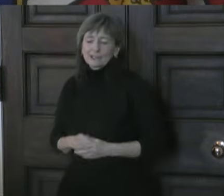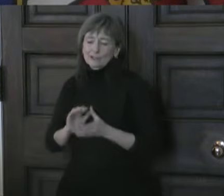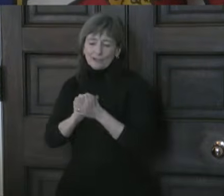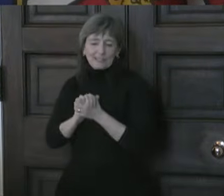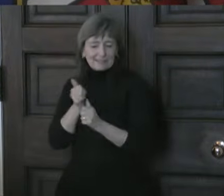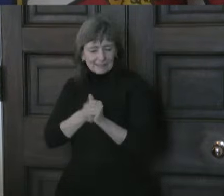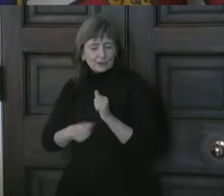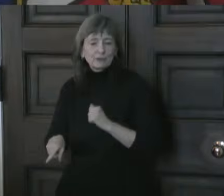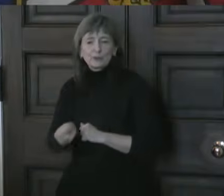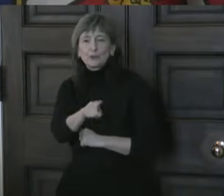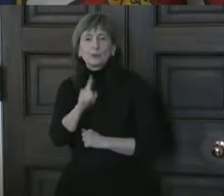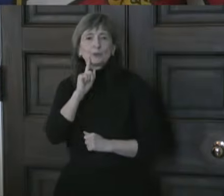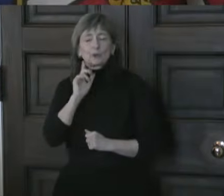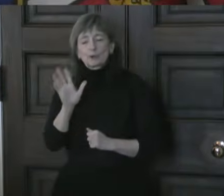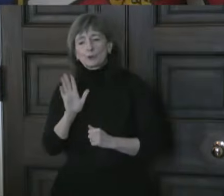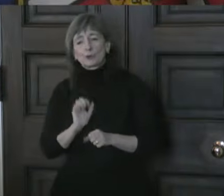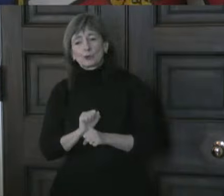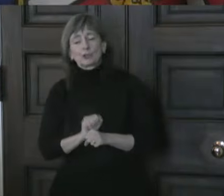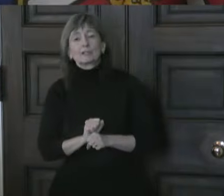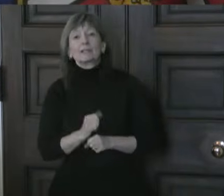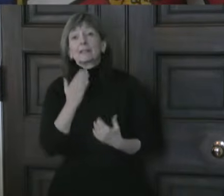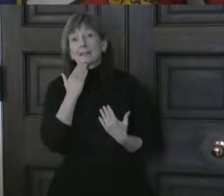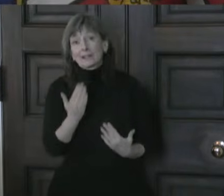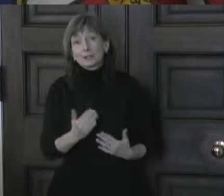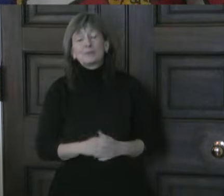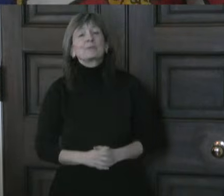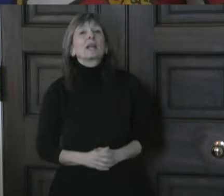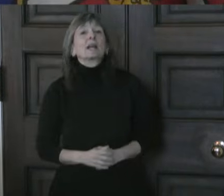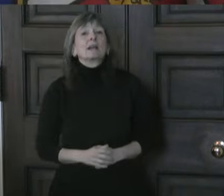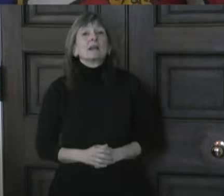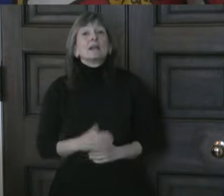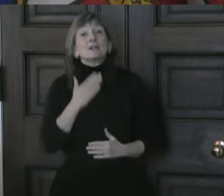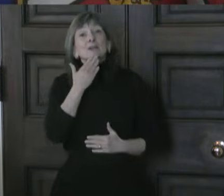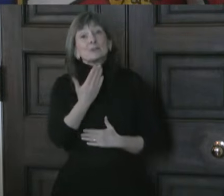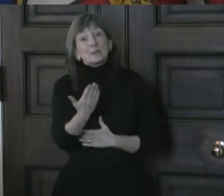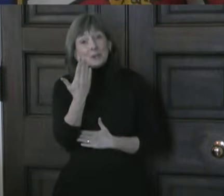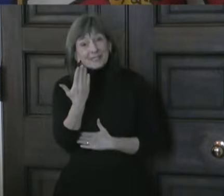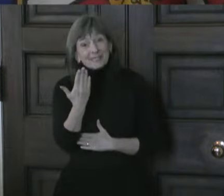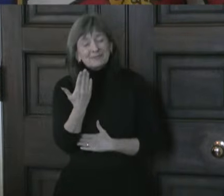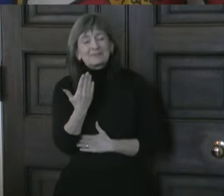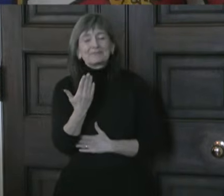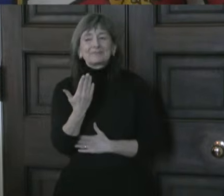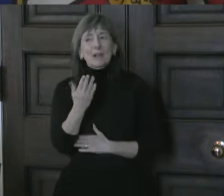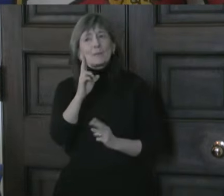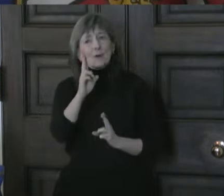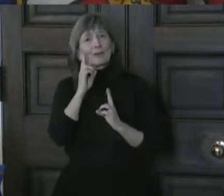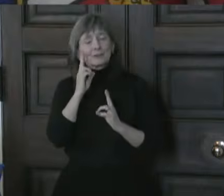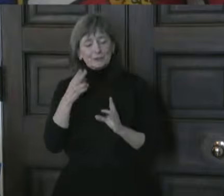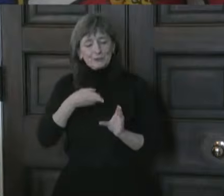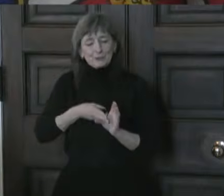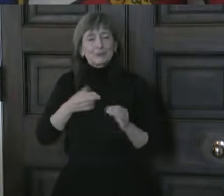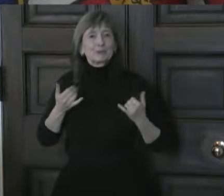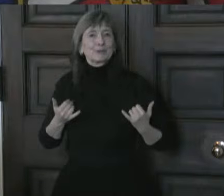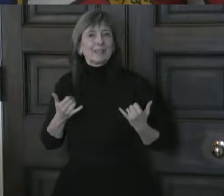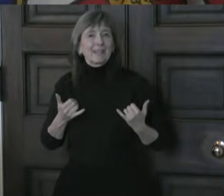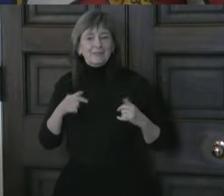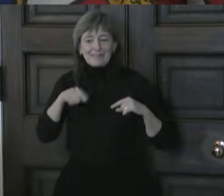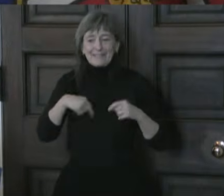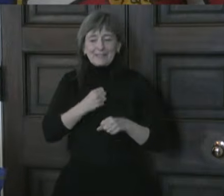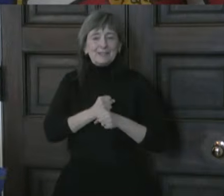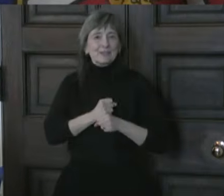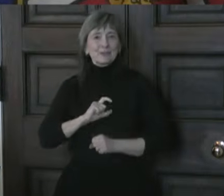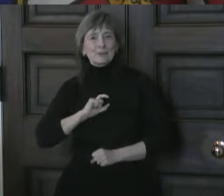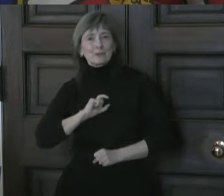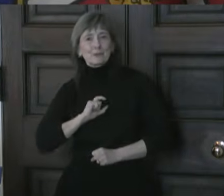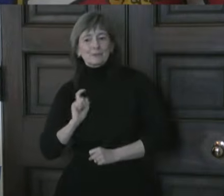you on your accomplishments. Thank you very much. Good morning. It is a privilege to join you here at this year's Order of Newfoundland and